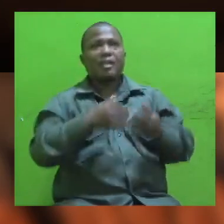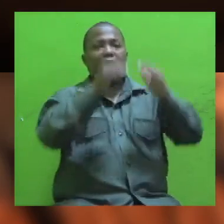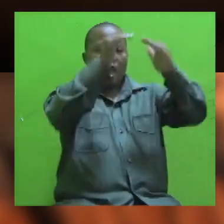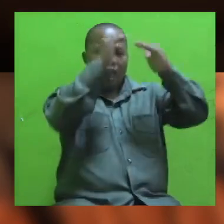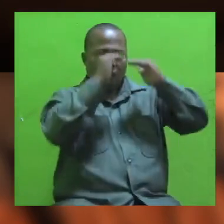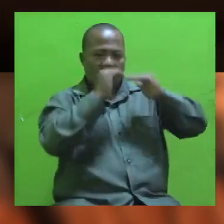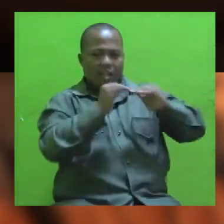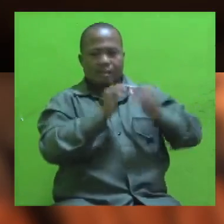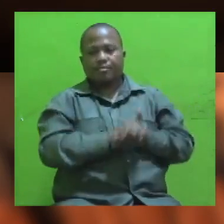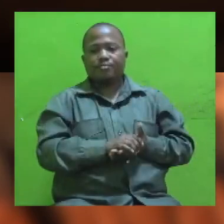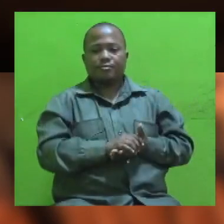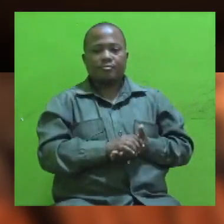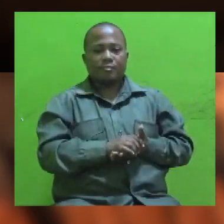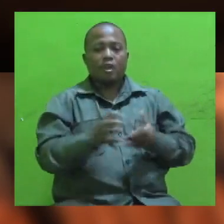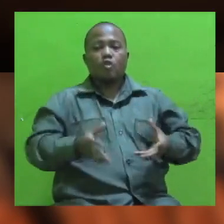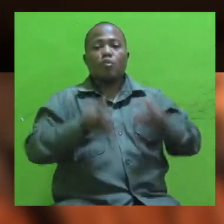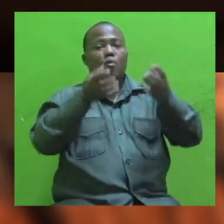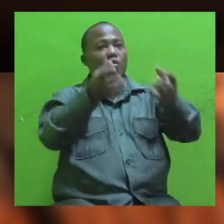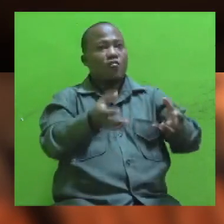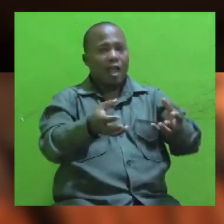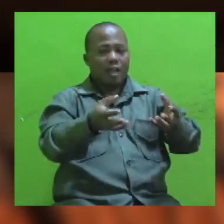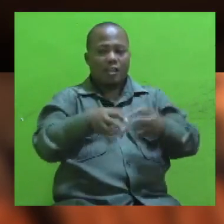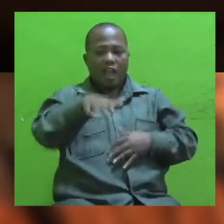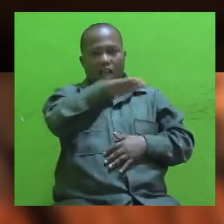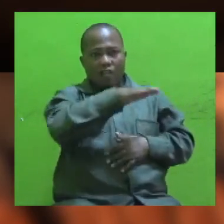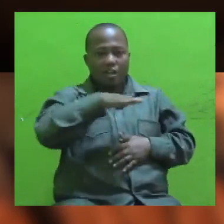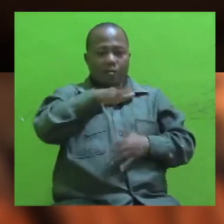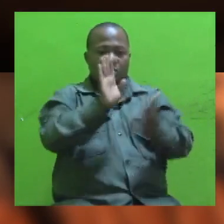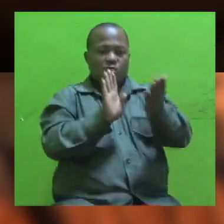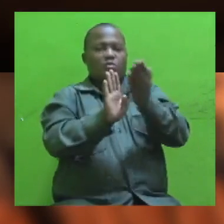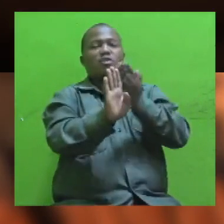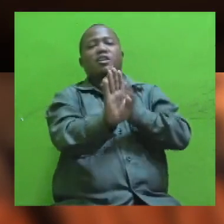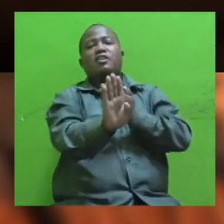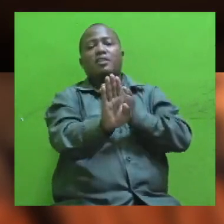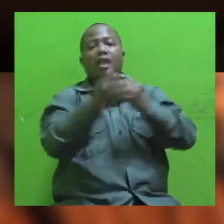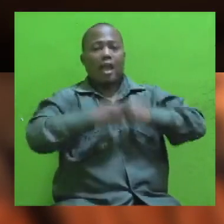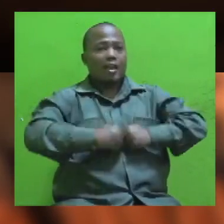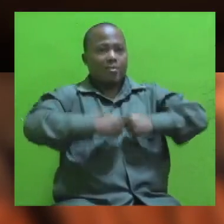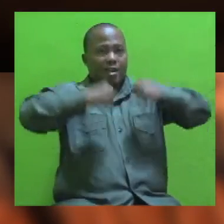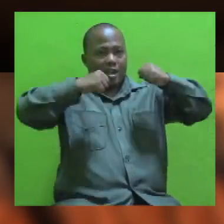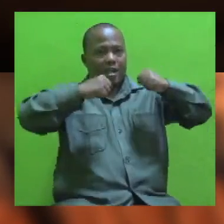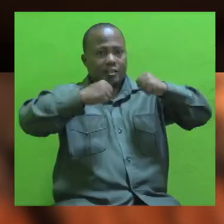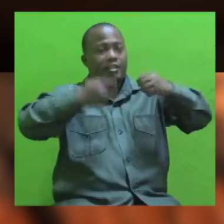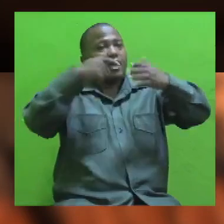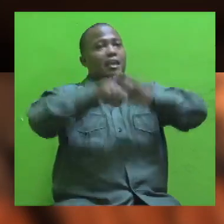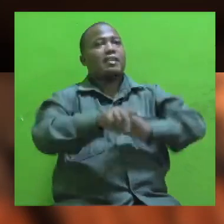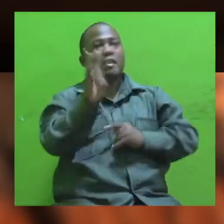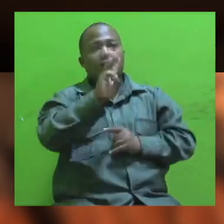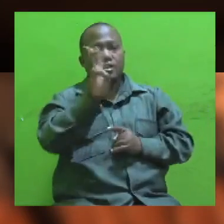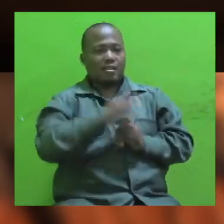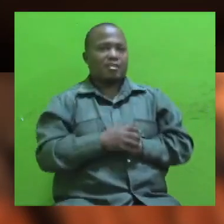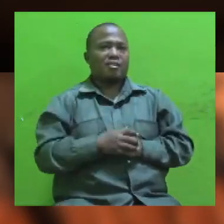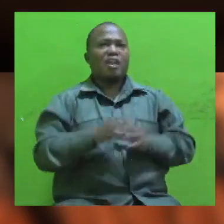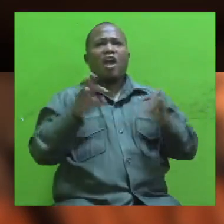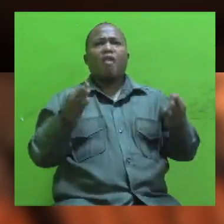to protect environment and environmental management in the district. It has to make sure that the